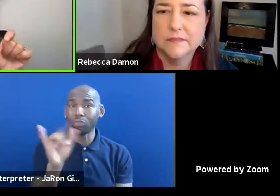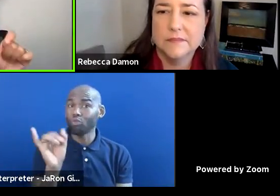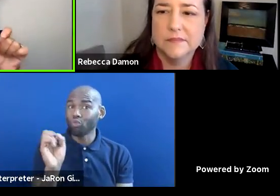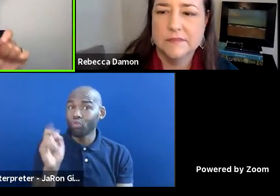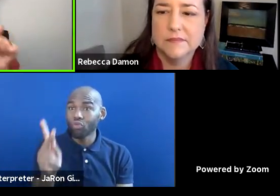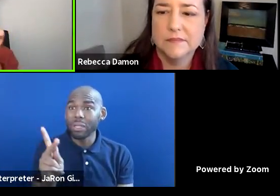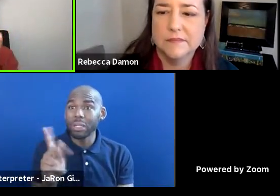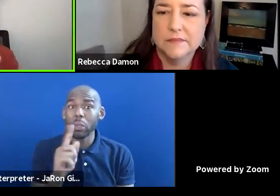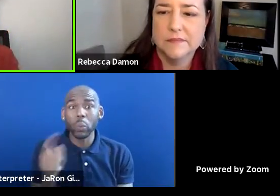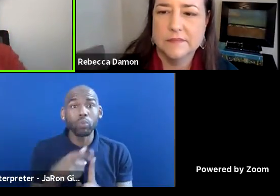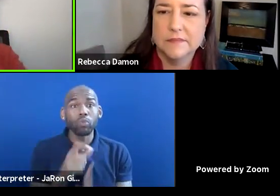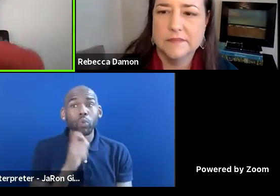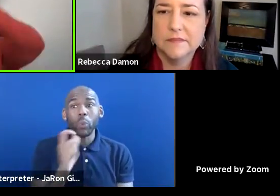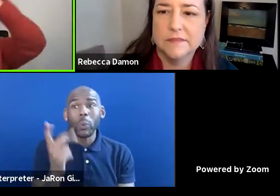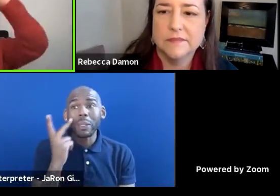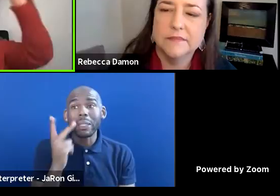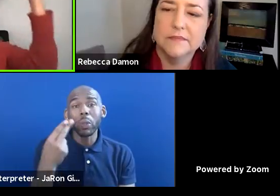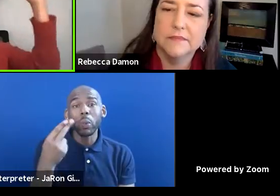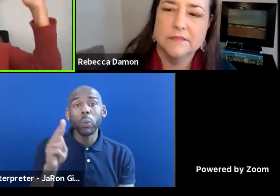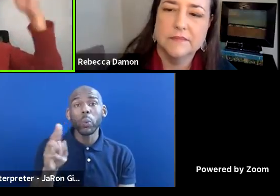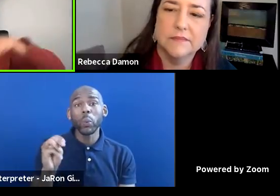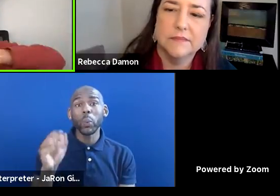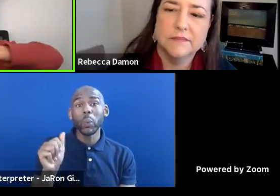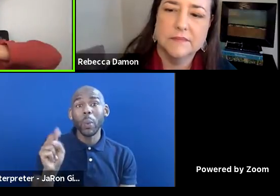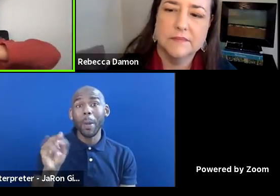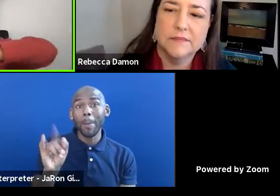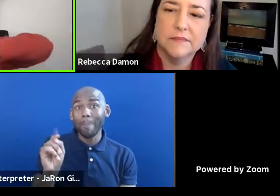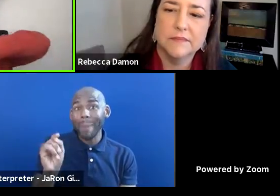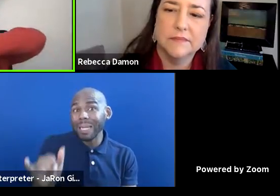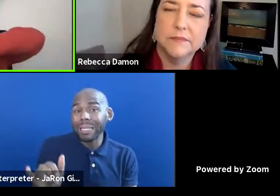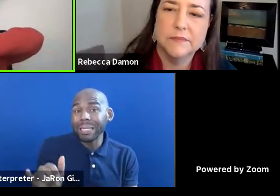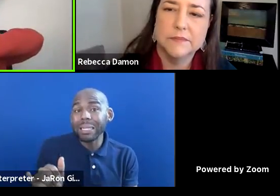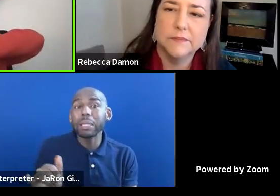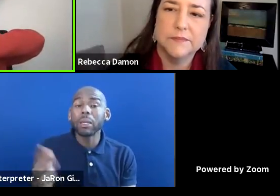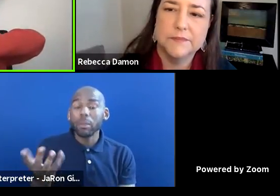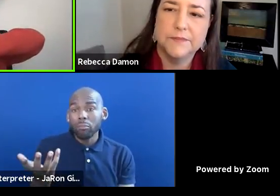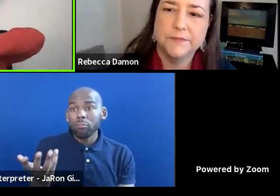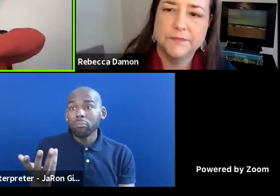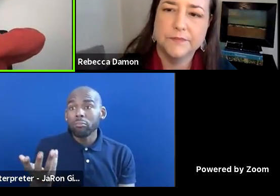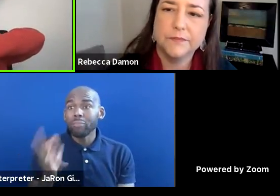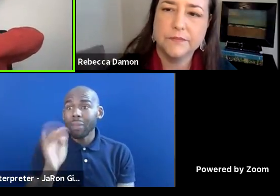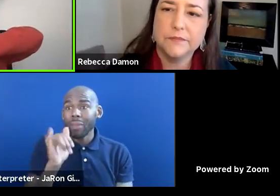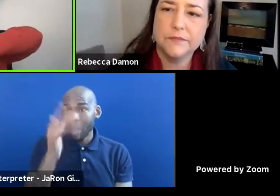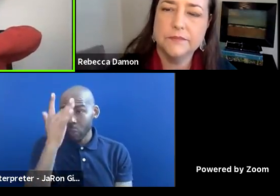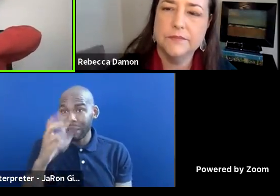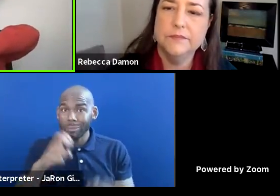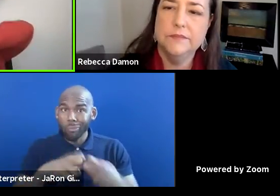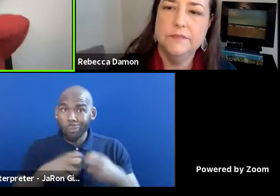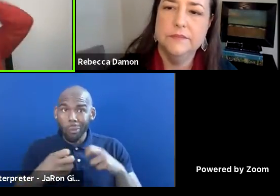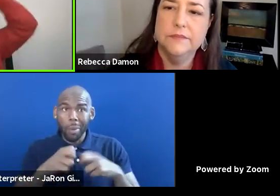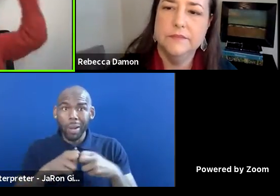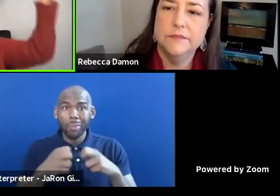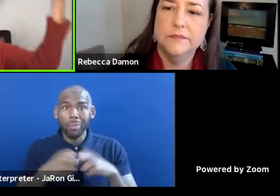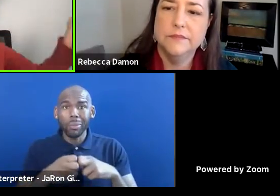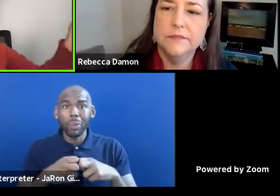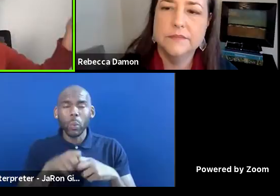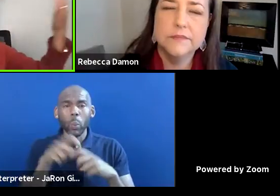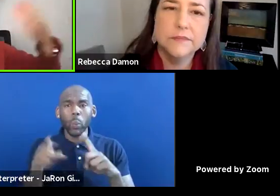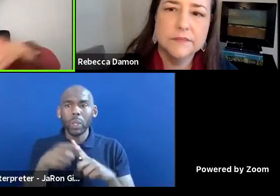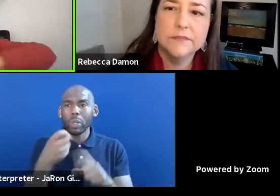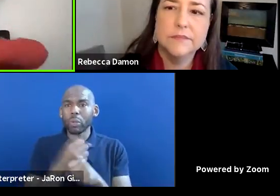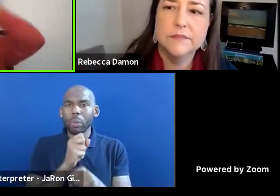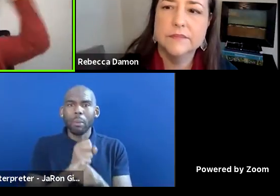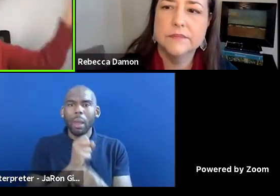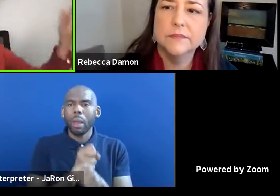see the humanity in it, when you kind of just name it, that's why it's really a problem to go and just make a blanket statement